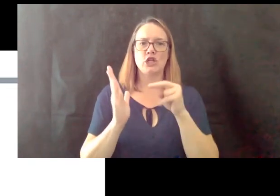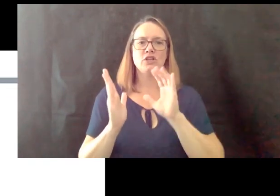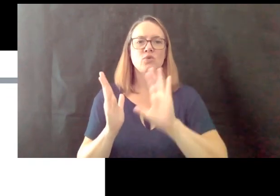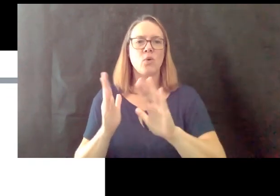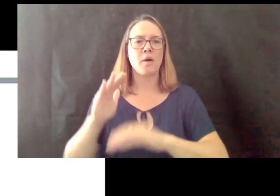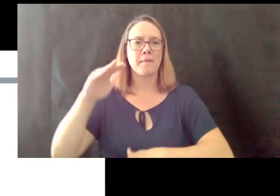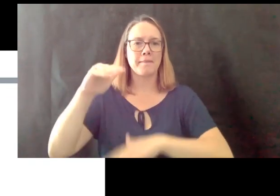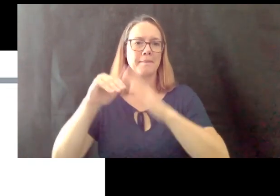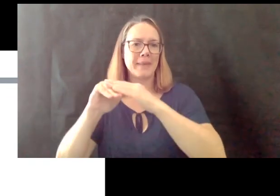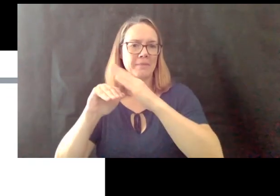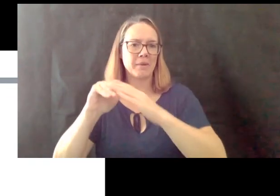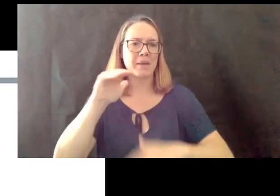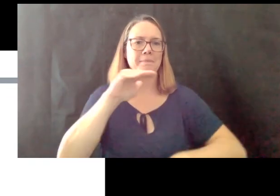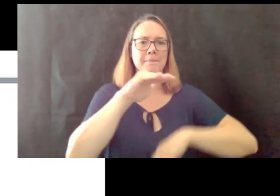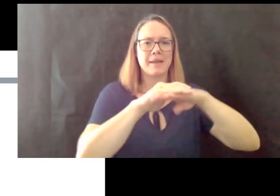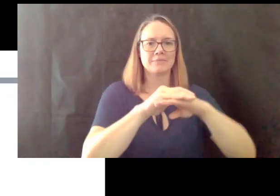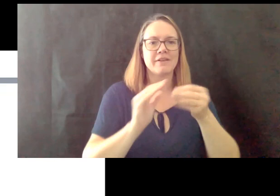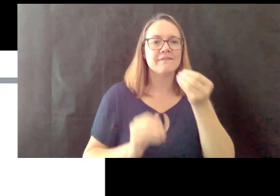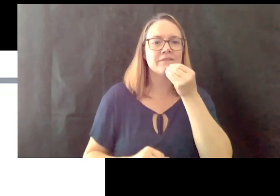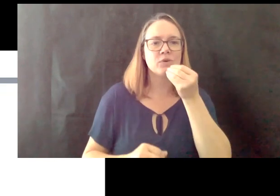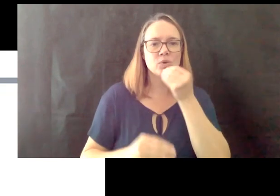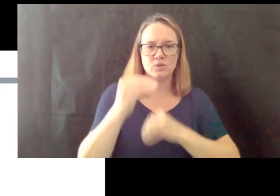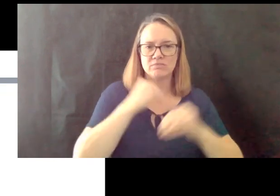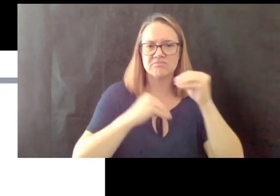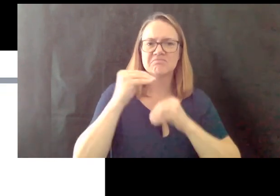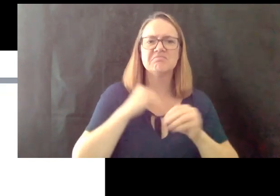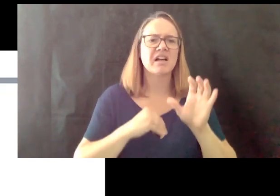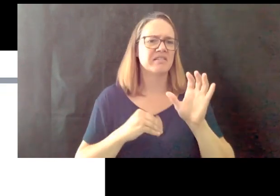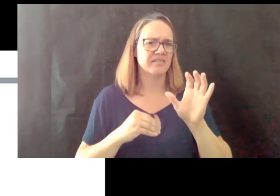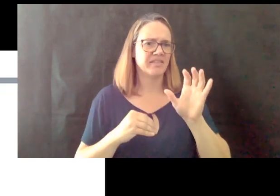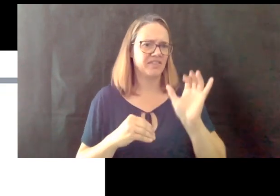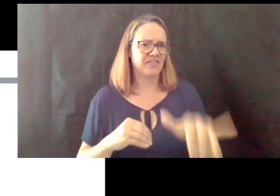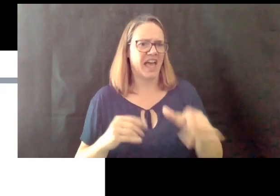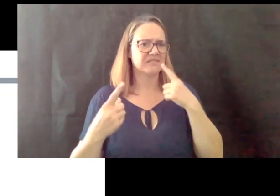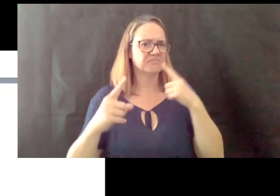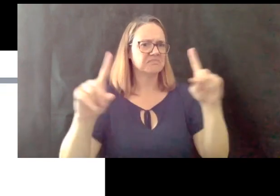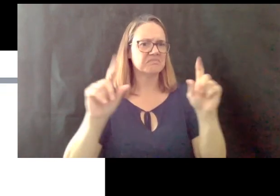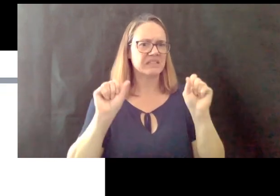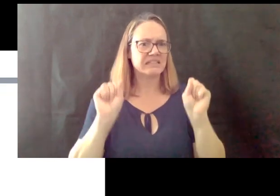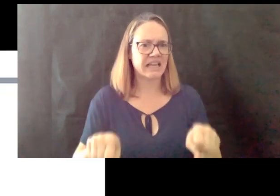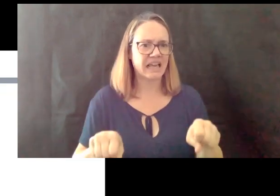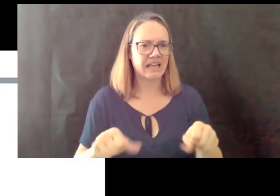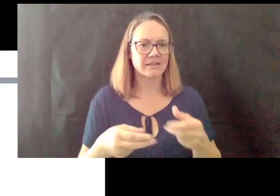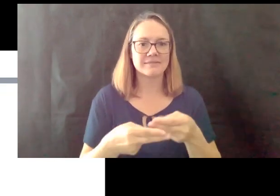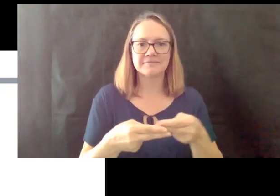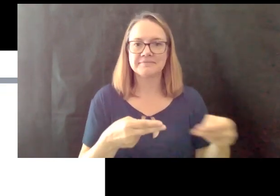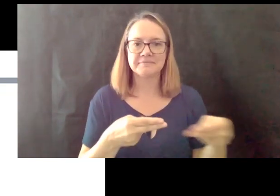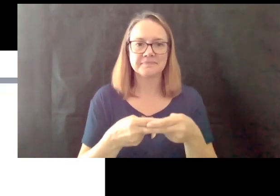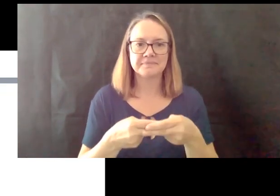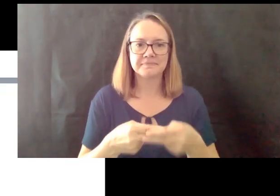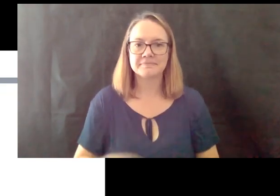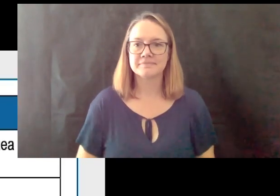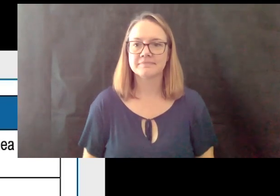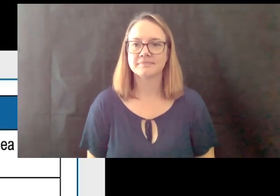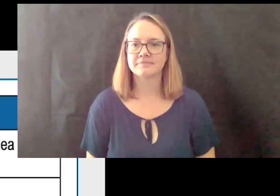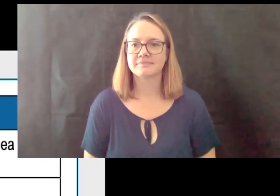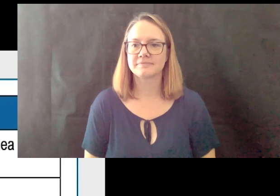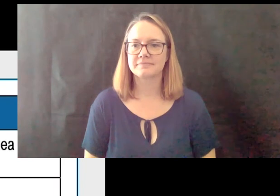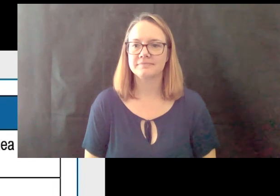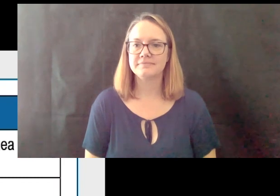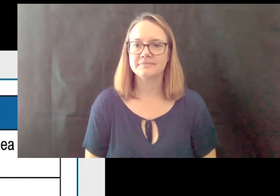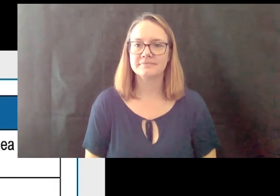minimums and maximums for your carb intake is, like I said before, very achievable, very attainable. So on the next